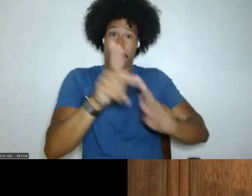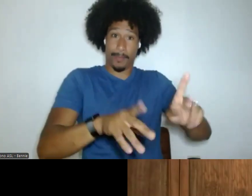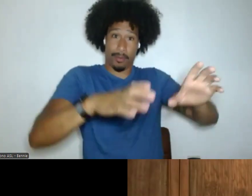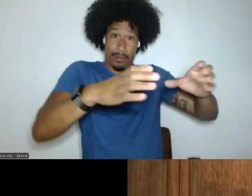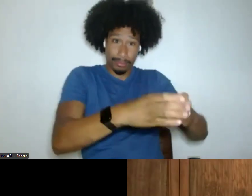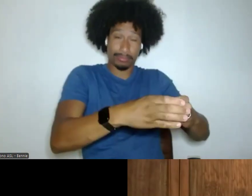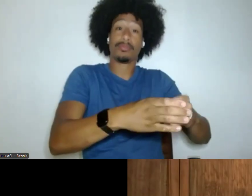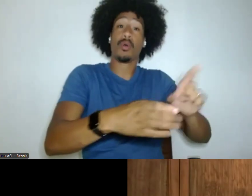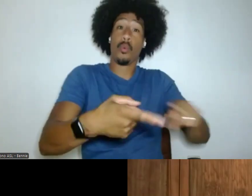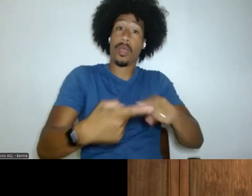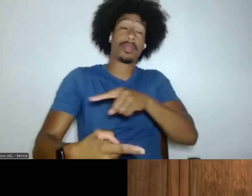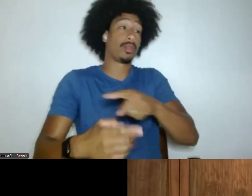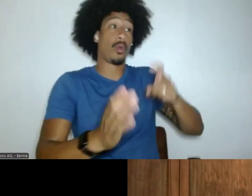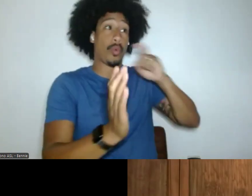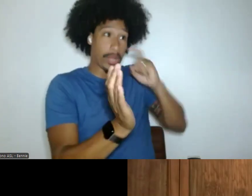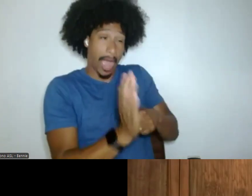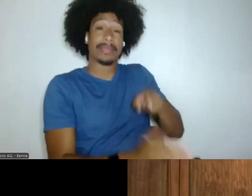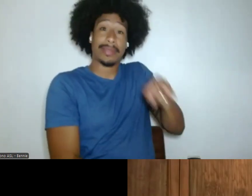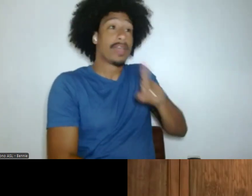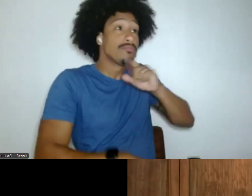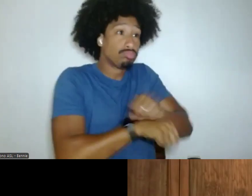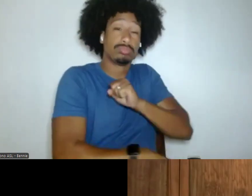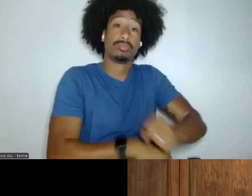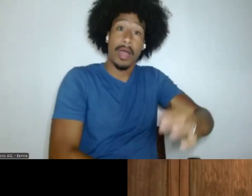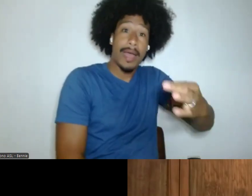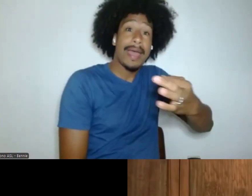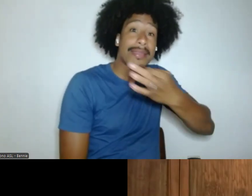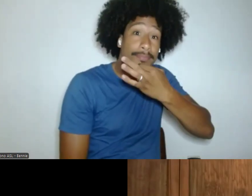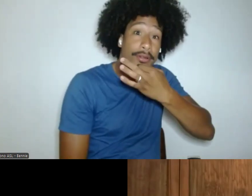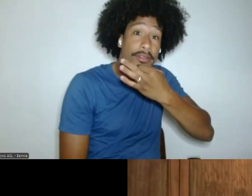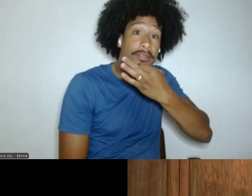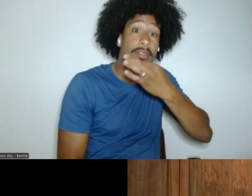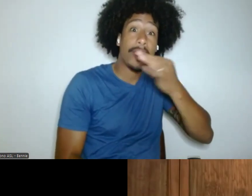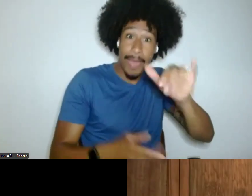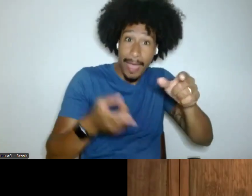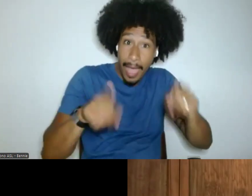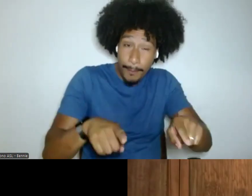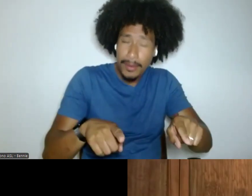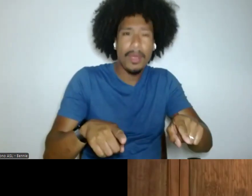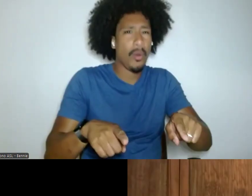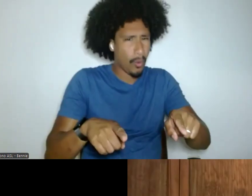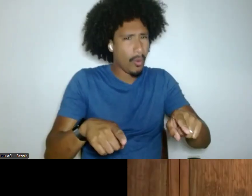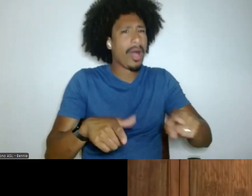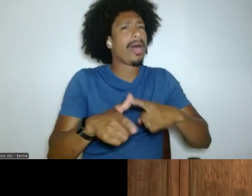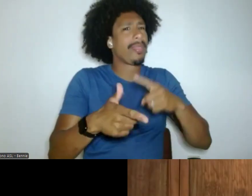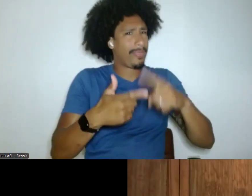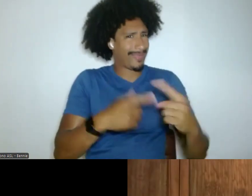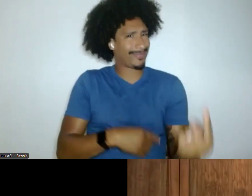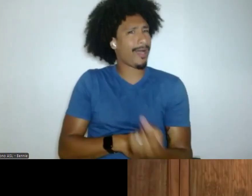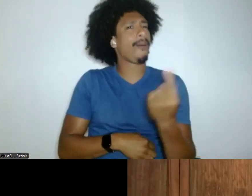recognize themselves as experts, something really important and generative